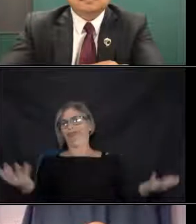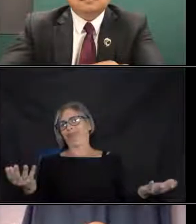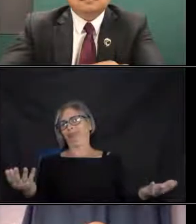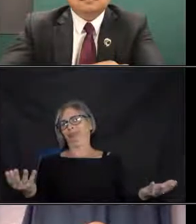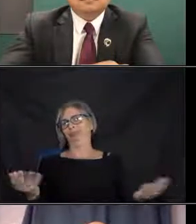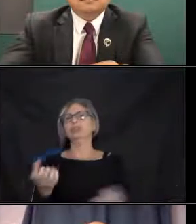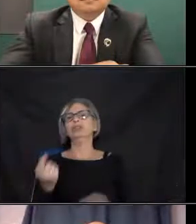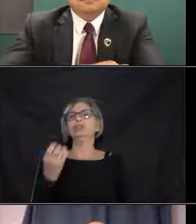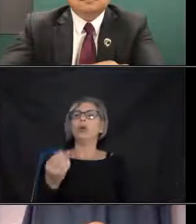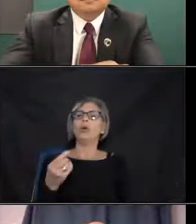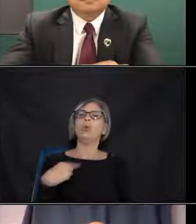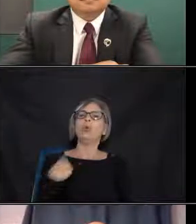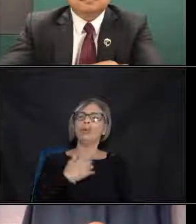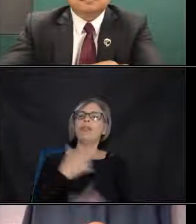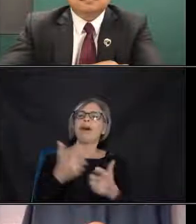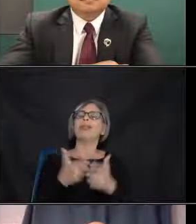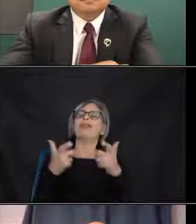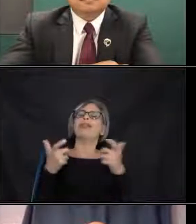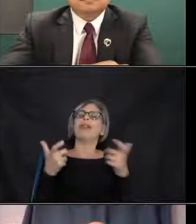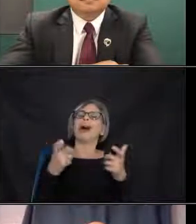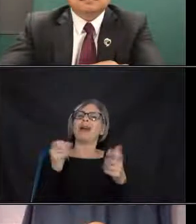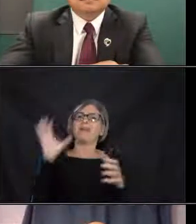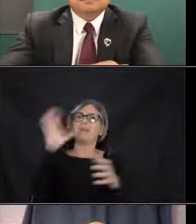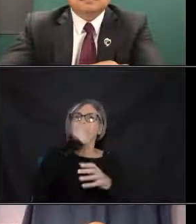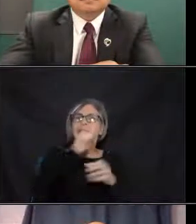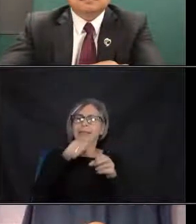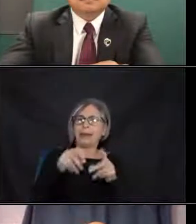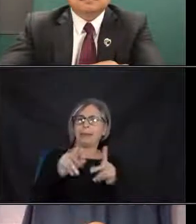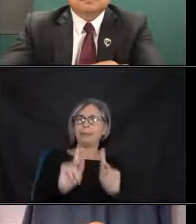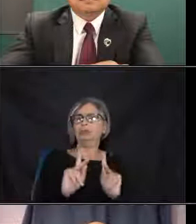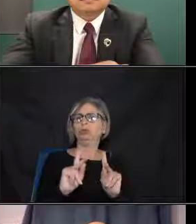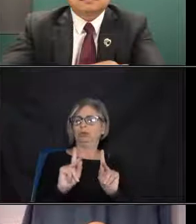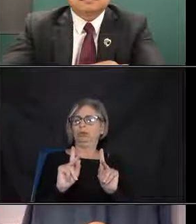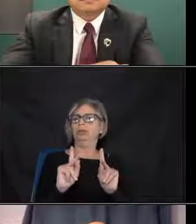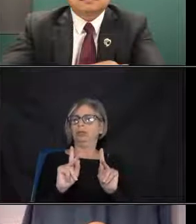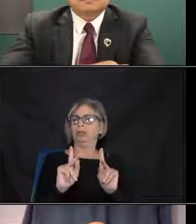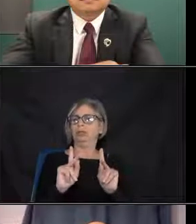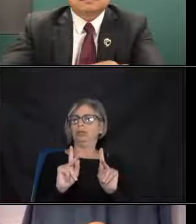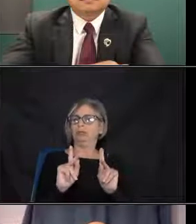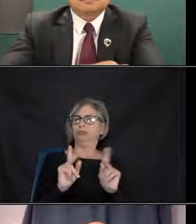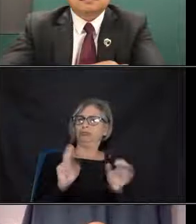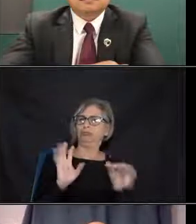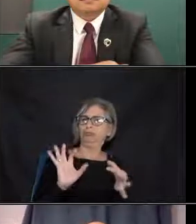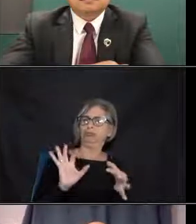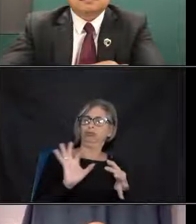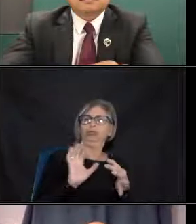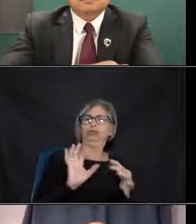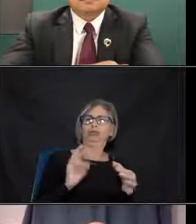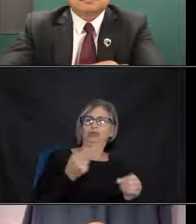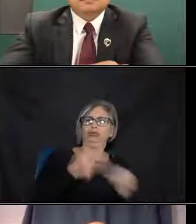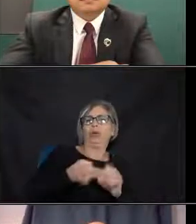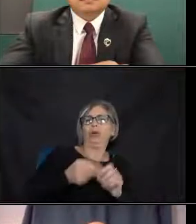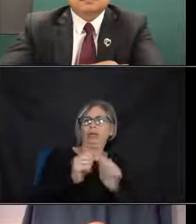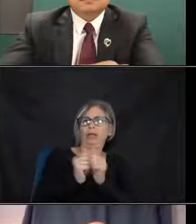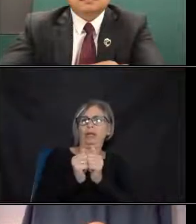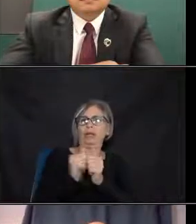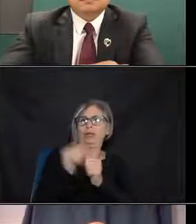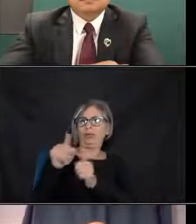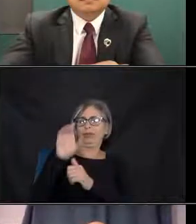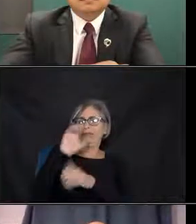definitely had a lot of missed opportunities of joining together in our centennial year as